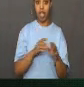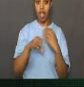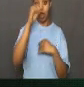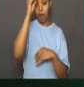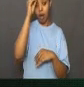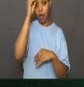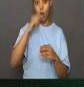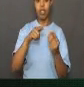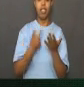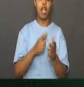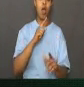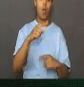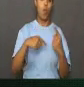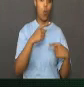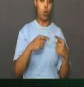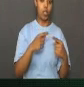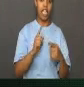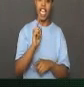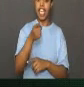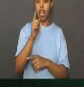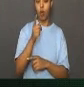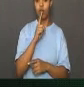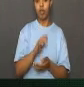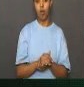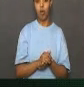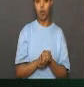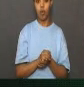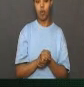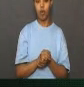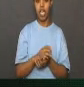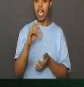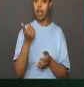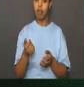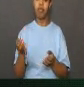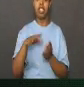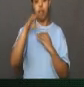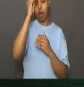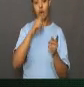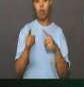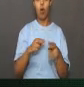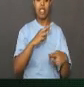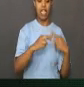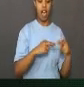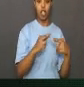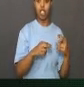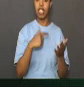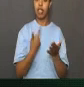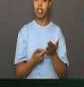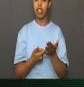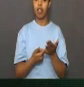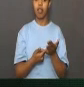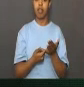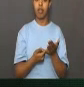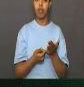learned about the process of glycolysis. We learned about the reaction that takes